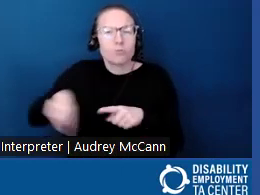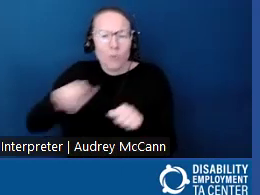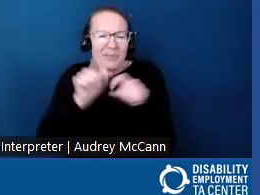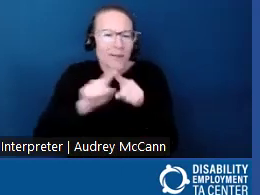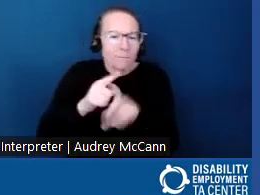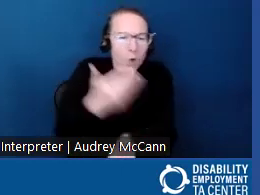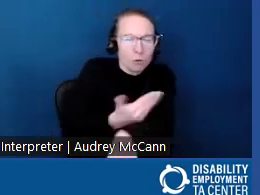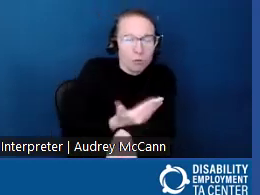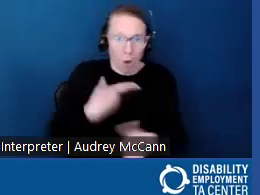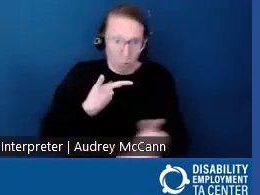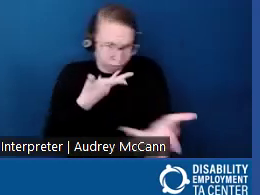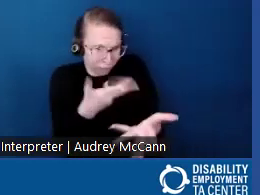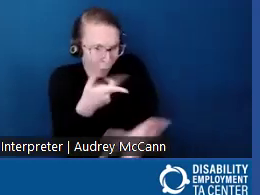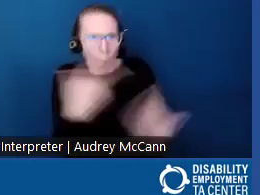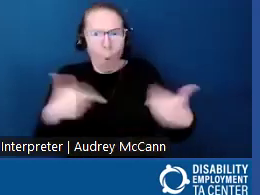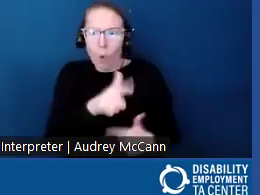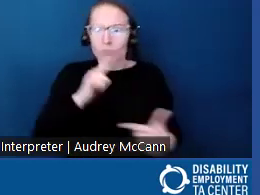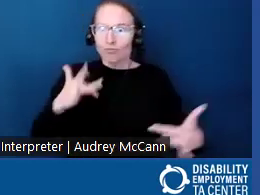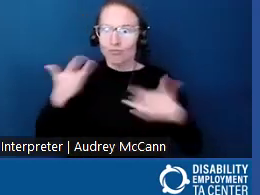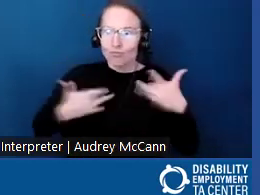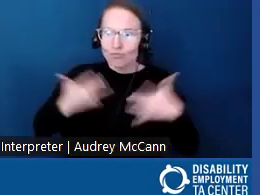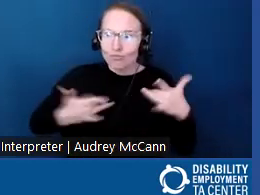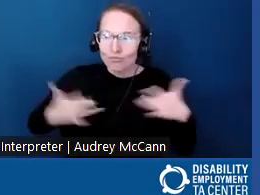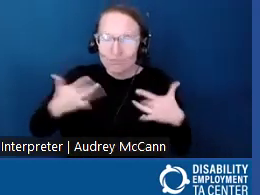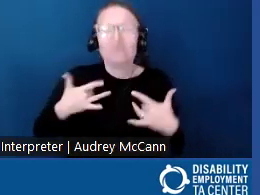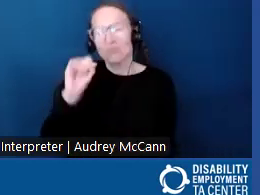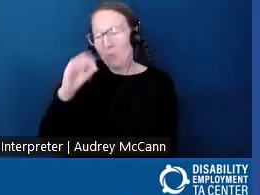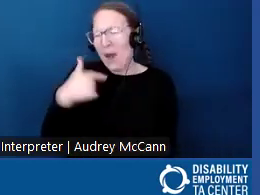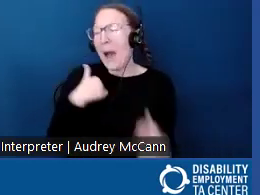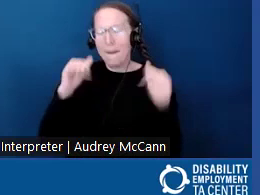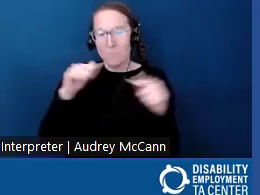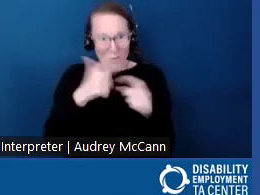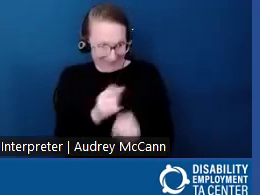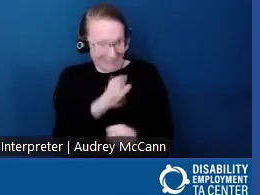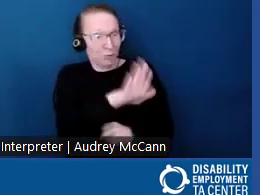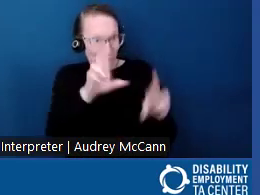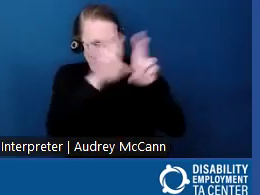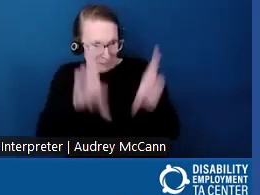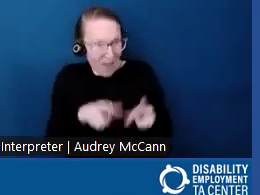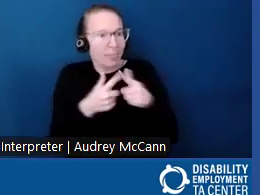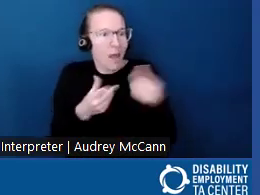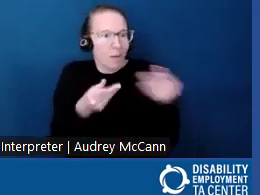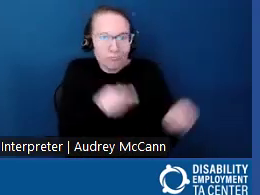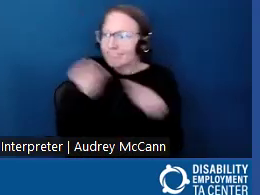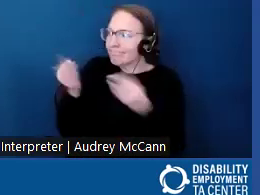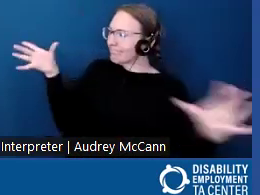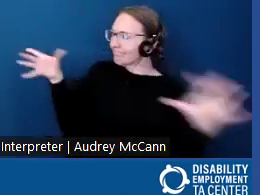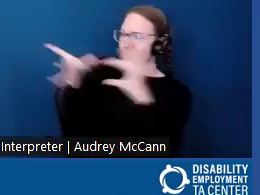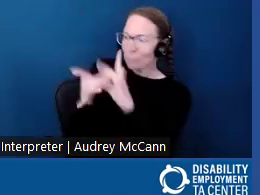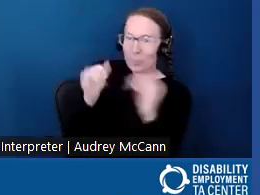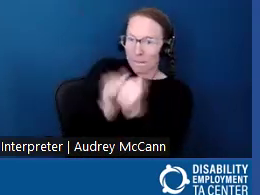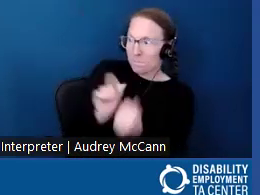about this program, he was very excited about it. And so I was able to get his resume and bring it back, connect him with